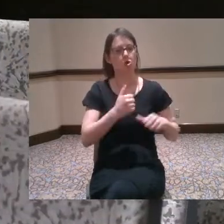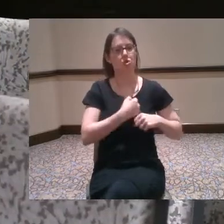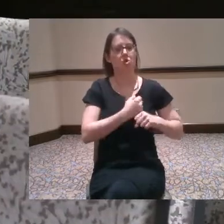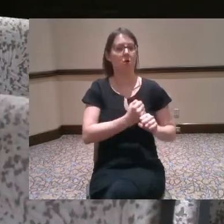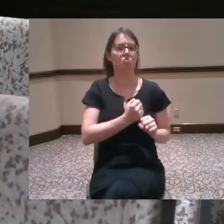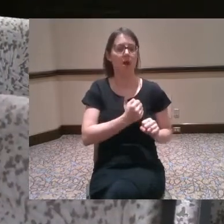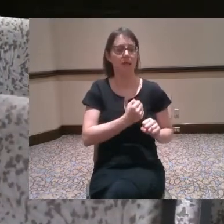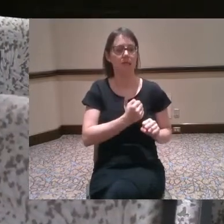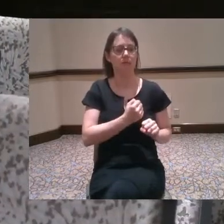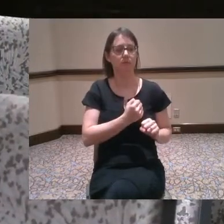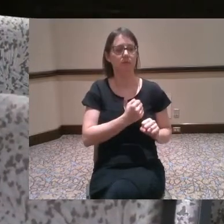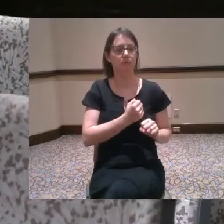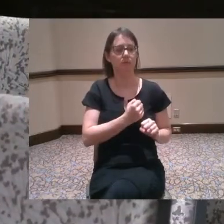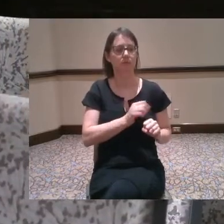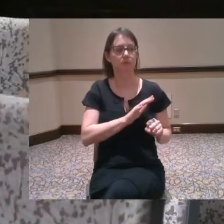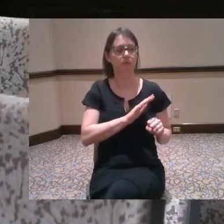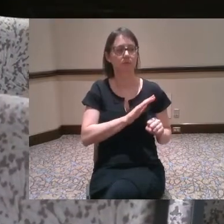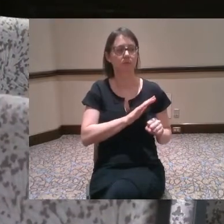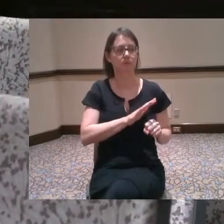generate enough,